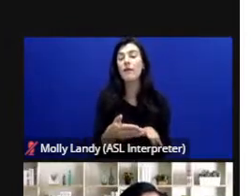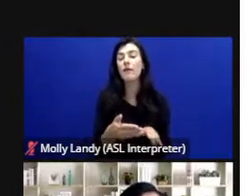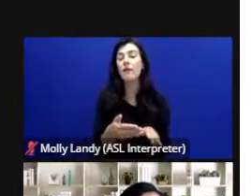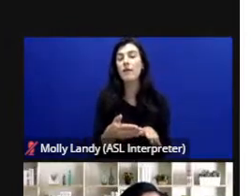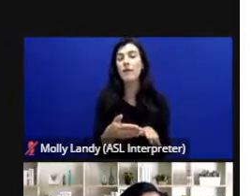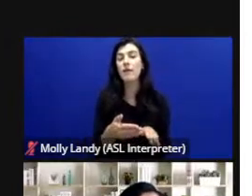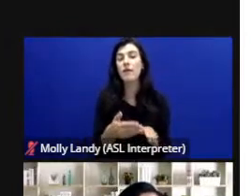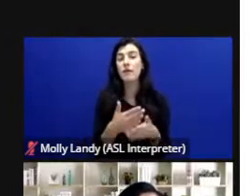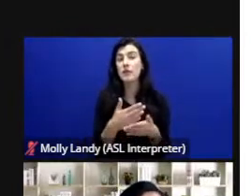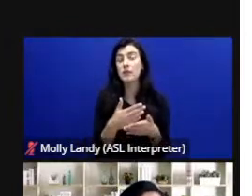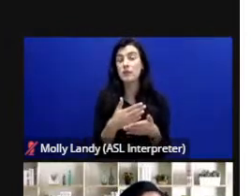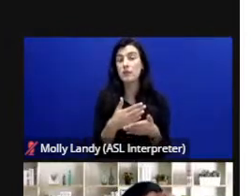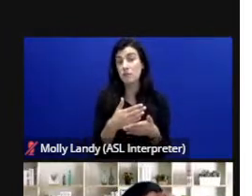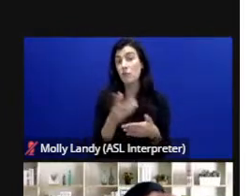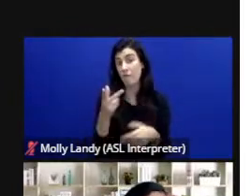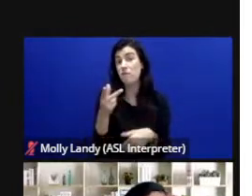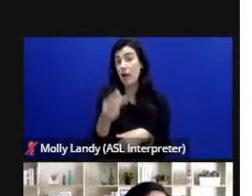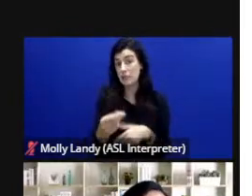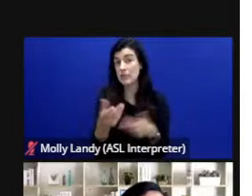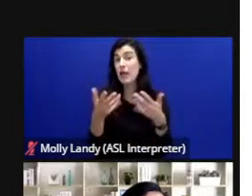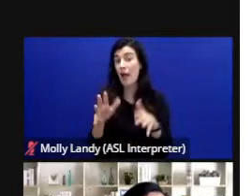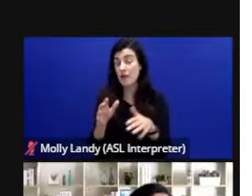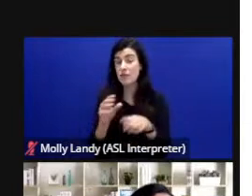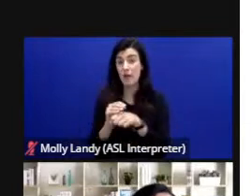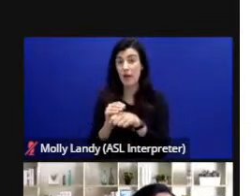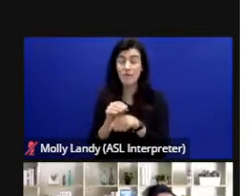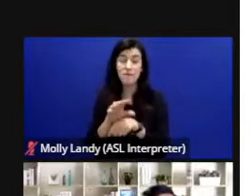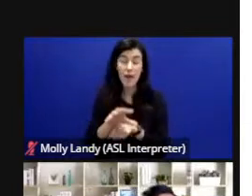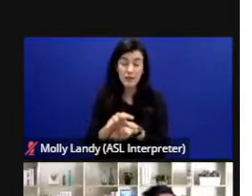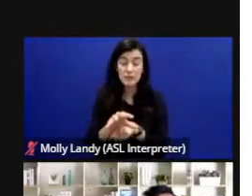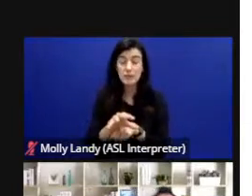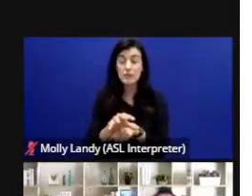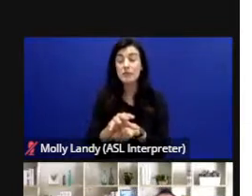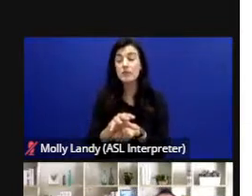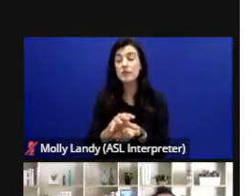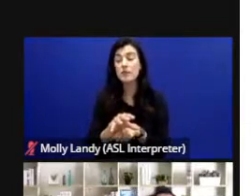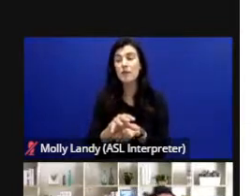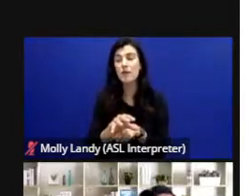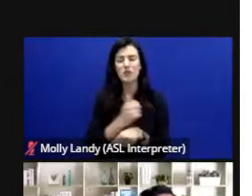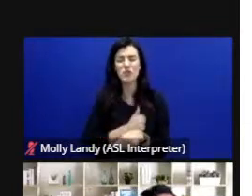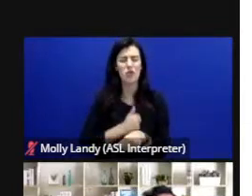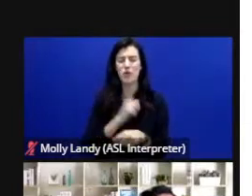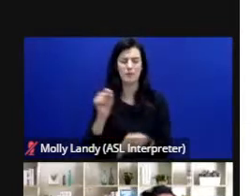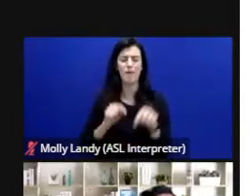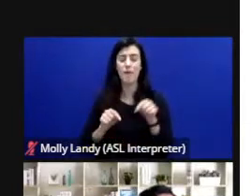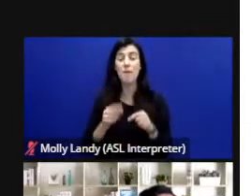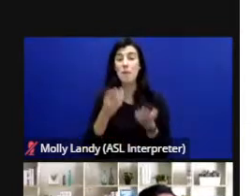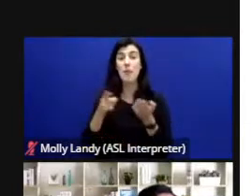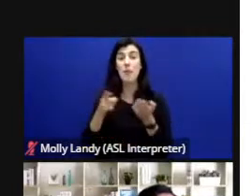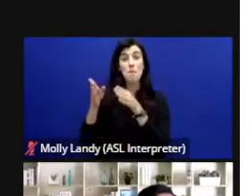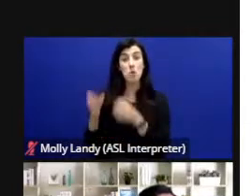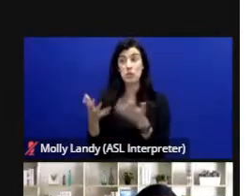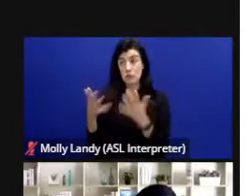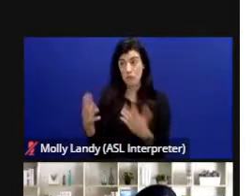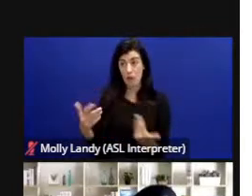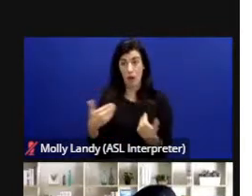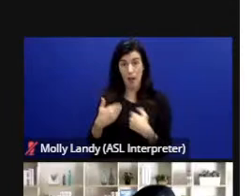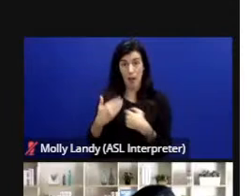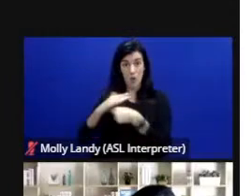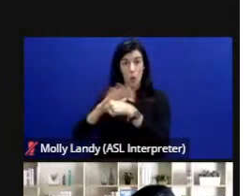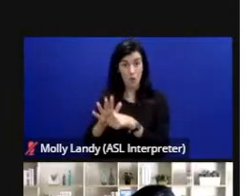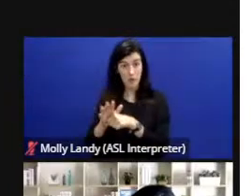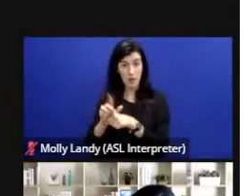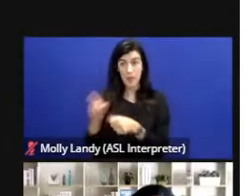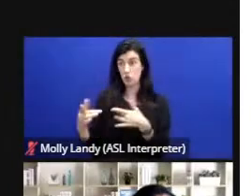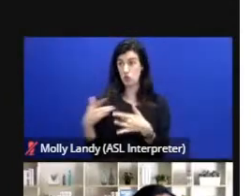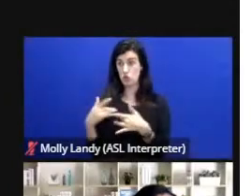the vaccine has had effects. And I mean, that they've had that they've had COVID, and they're concerned that if they